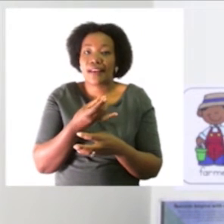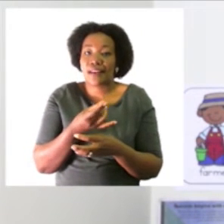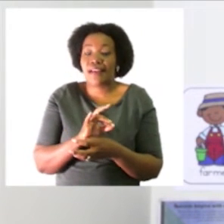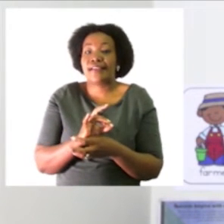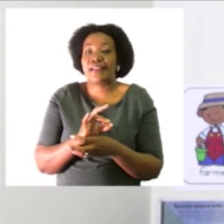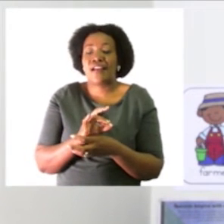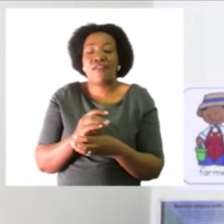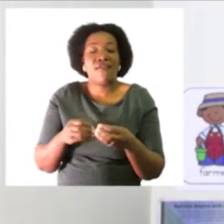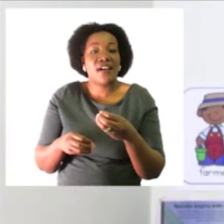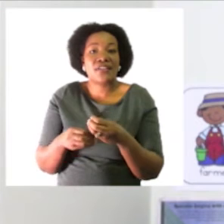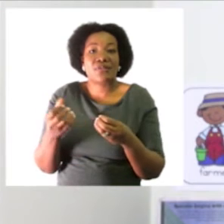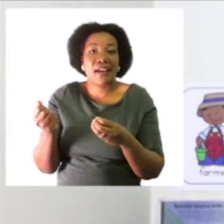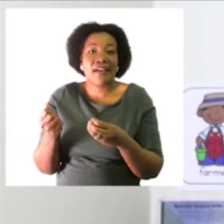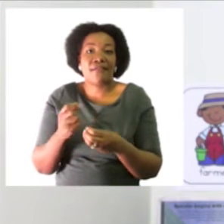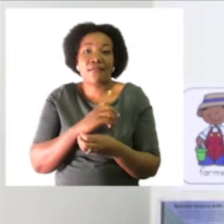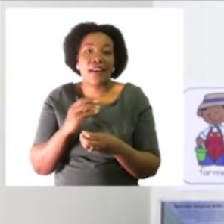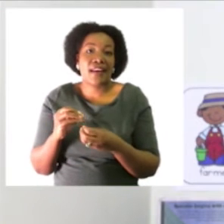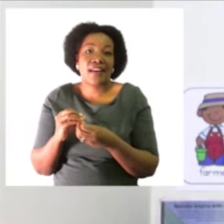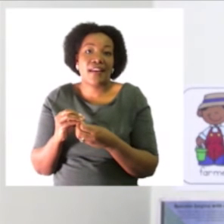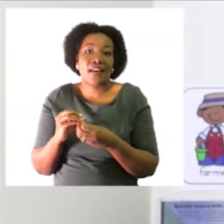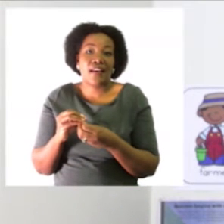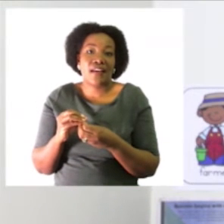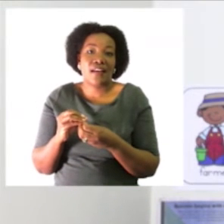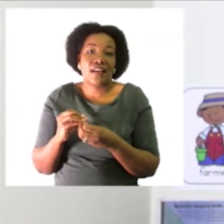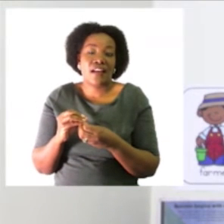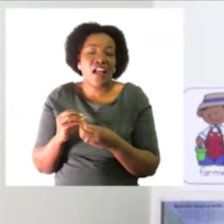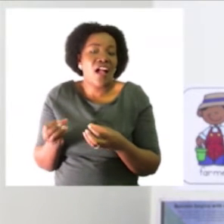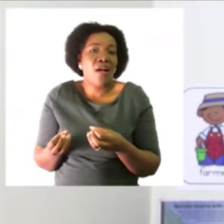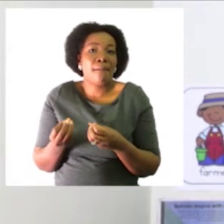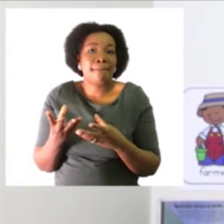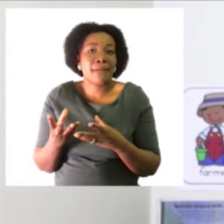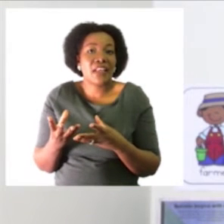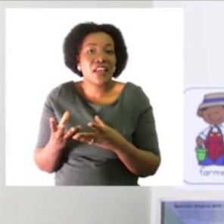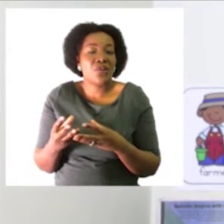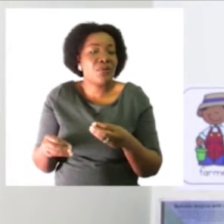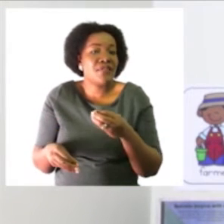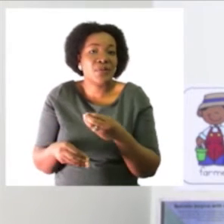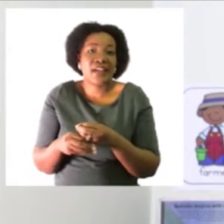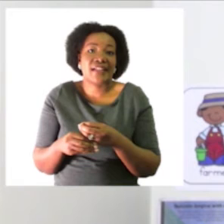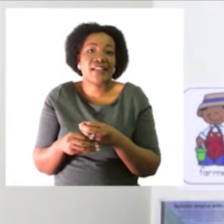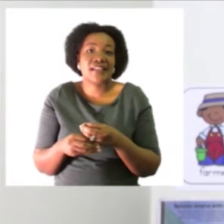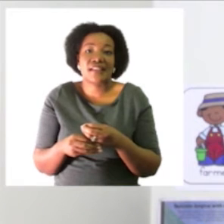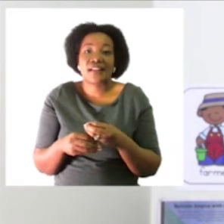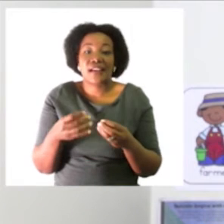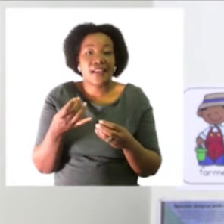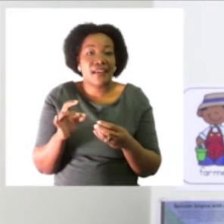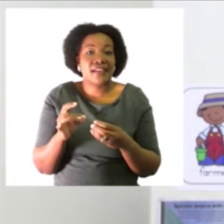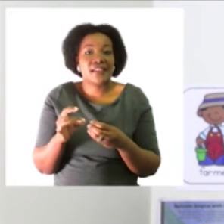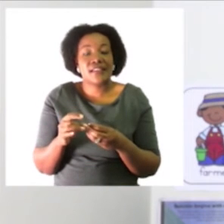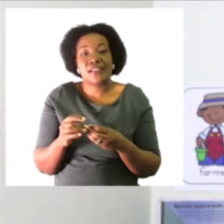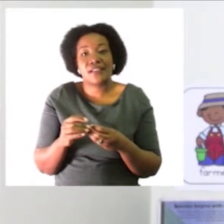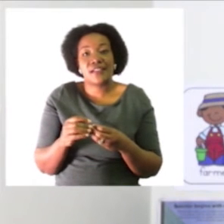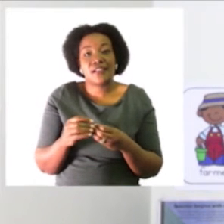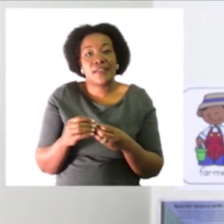get a 10, Landre? We have to add how many here in order for us to get a 10? Remember, we have to